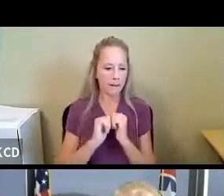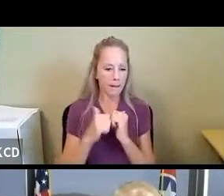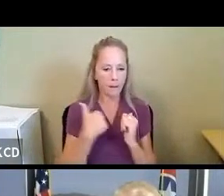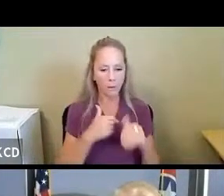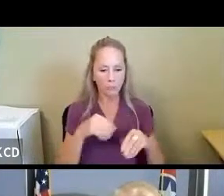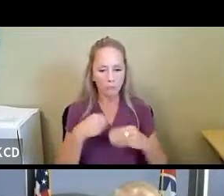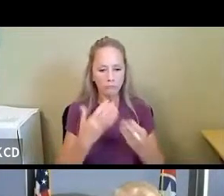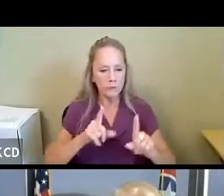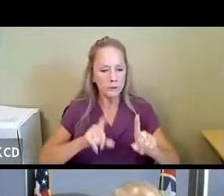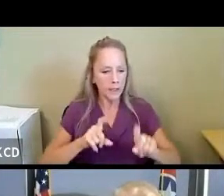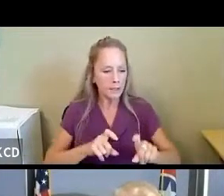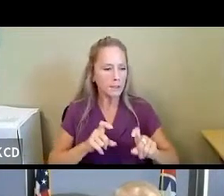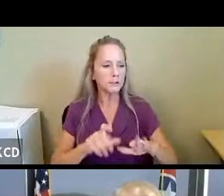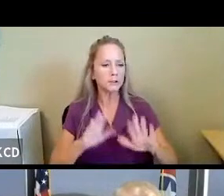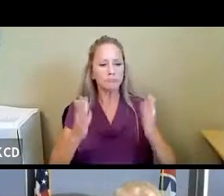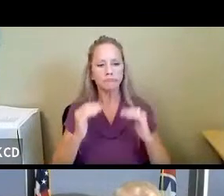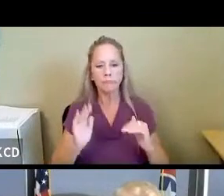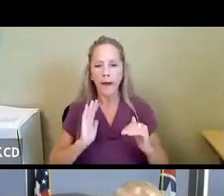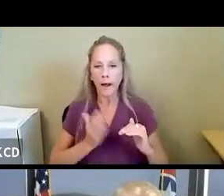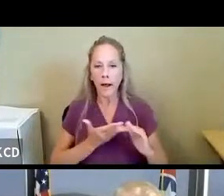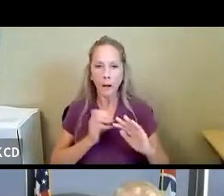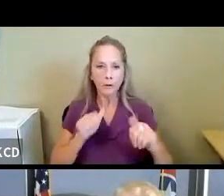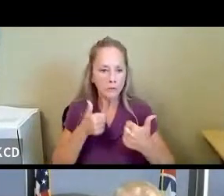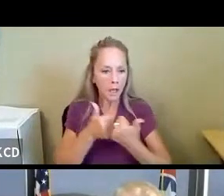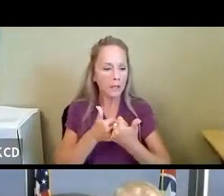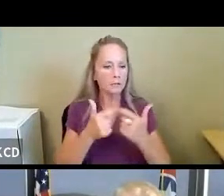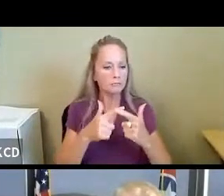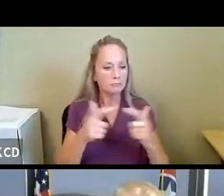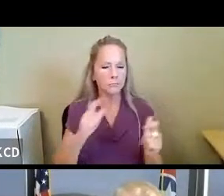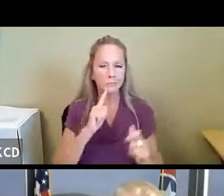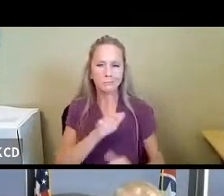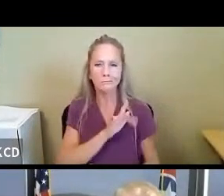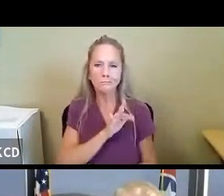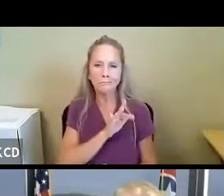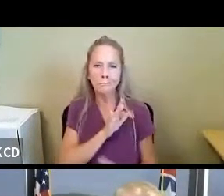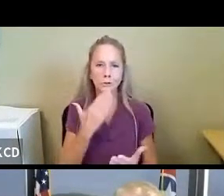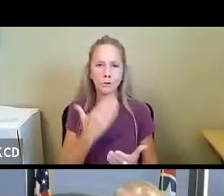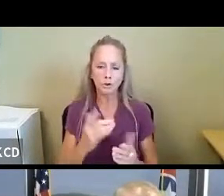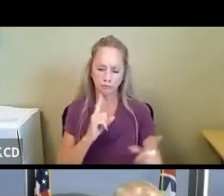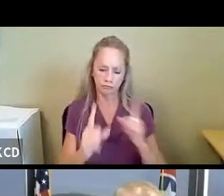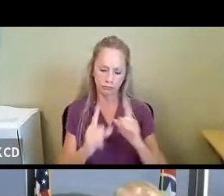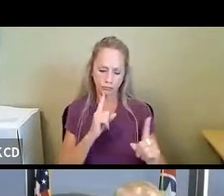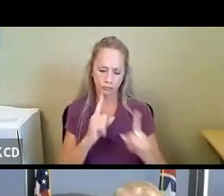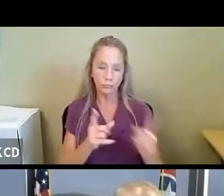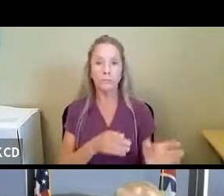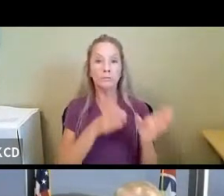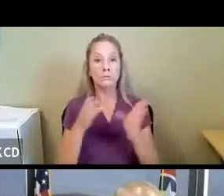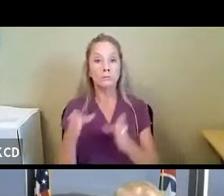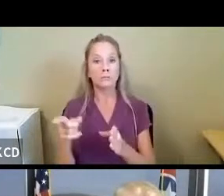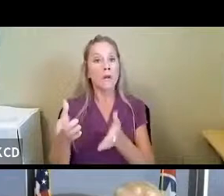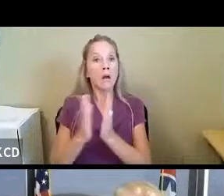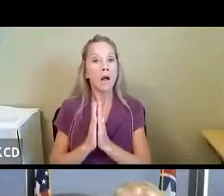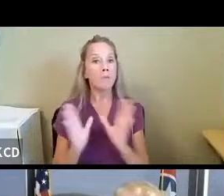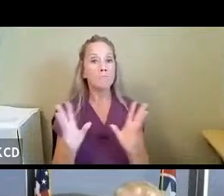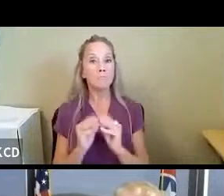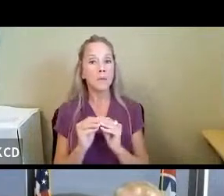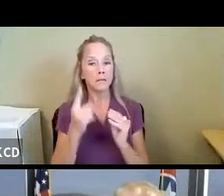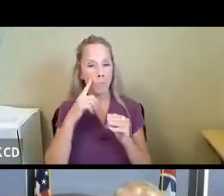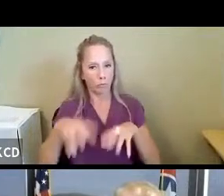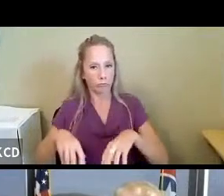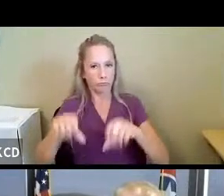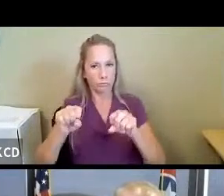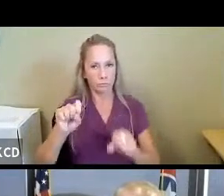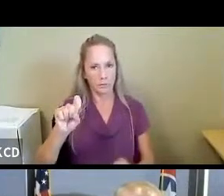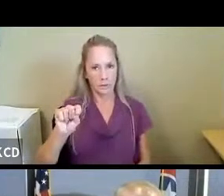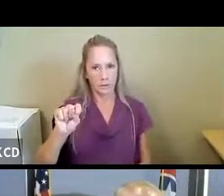our challenges. It was a wonderful, wonderful conversation. And then she asked for a meeting that included stakeholders. And so I was